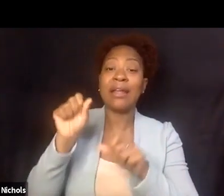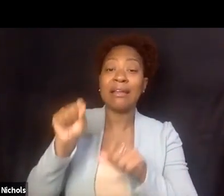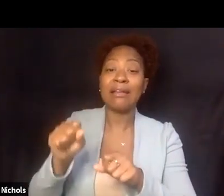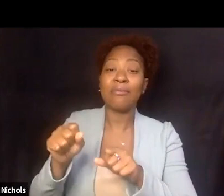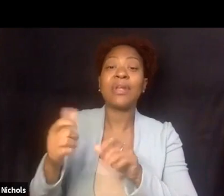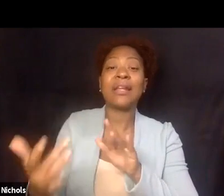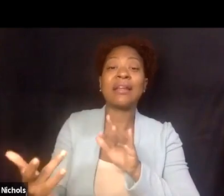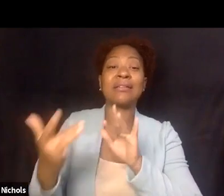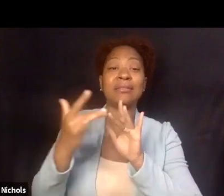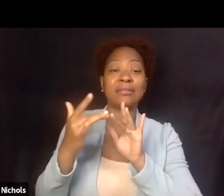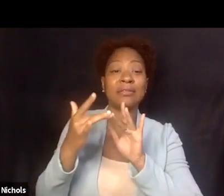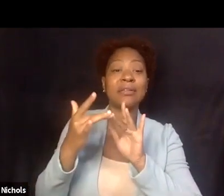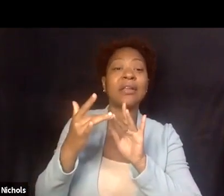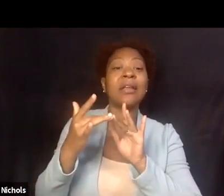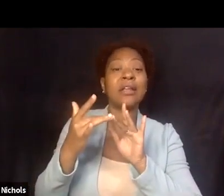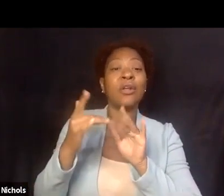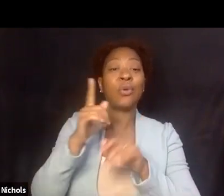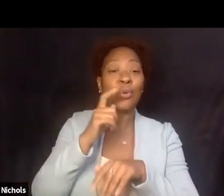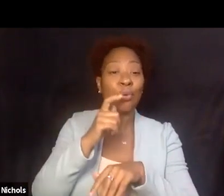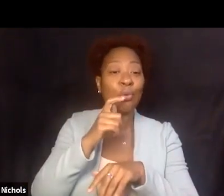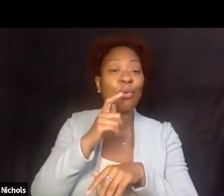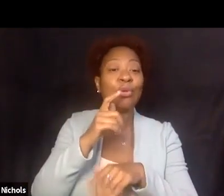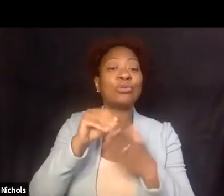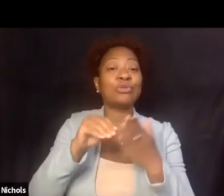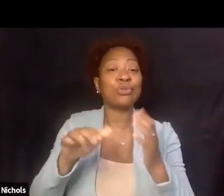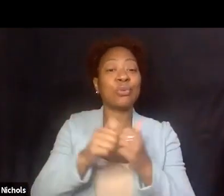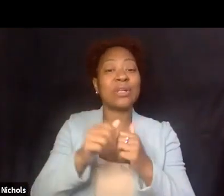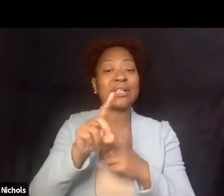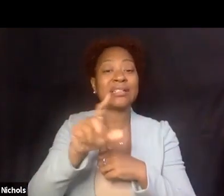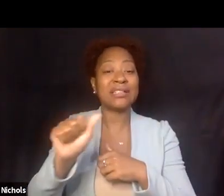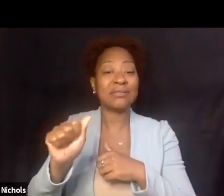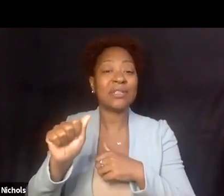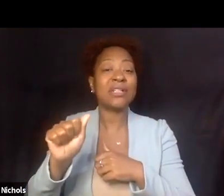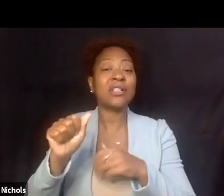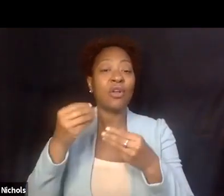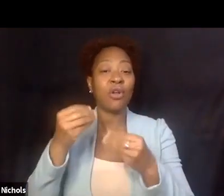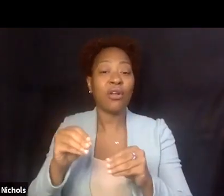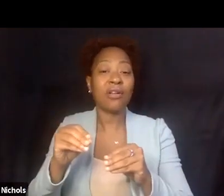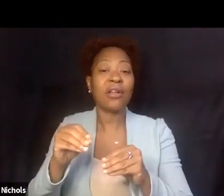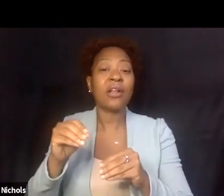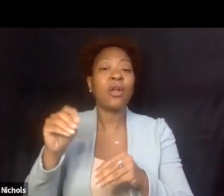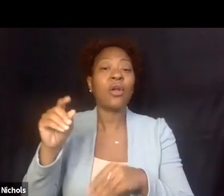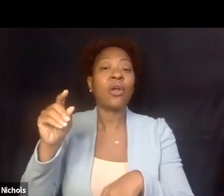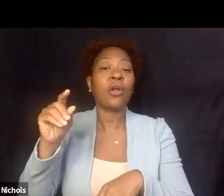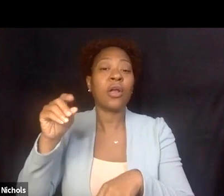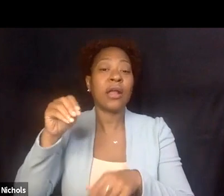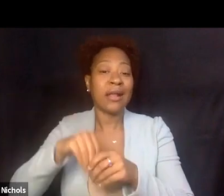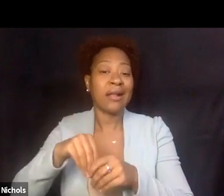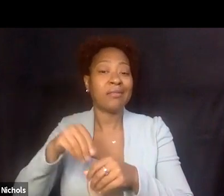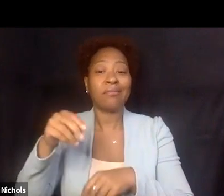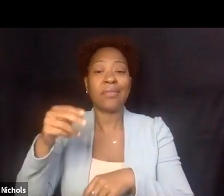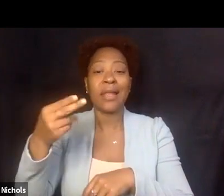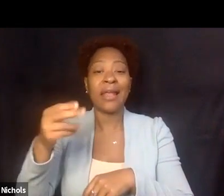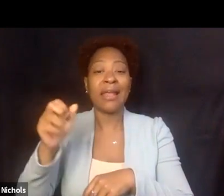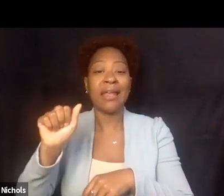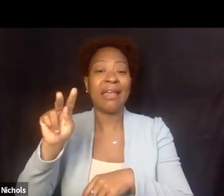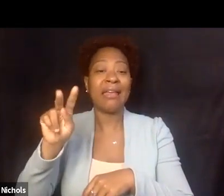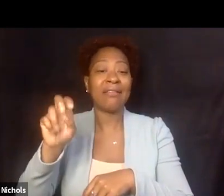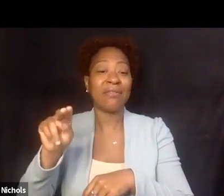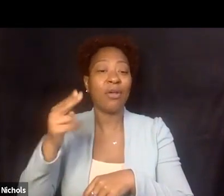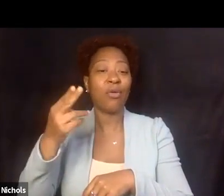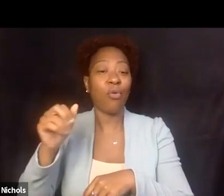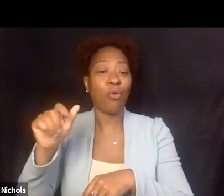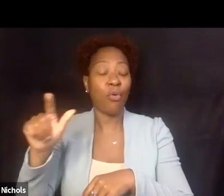the Services for Students with Disabilities office located in Haven Hall with a phone number. Once your eligibility for